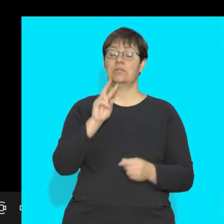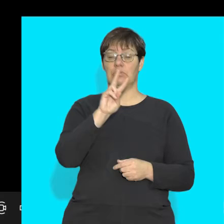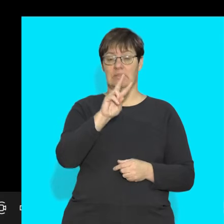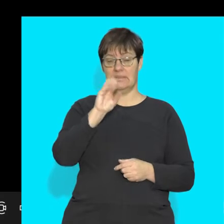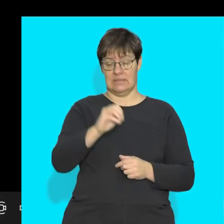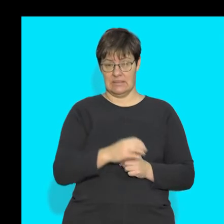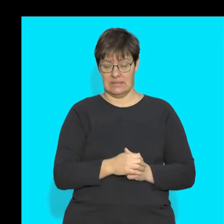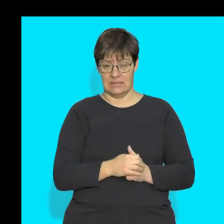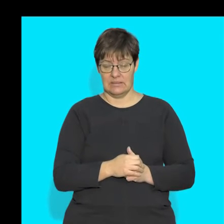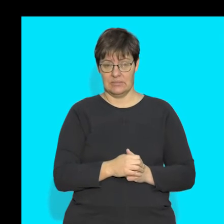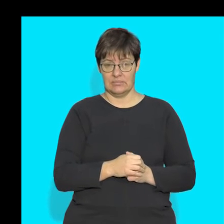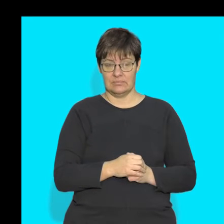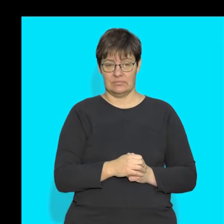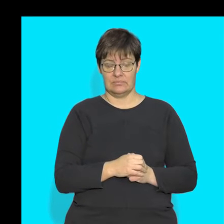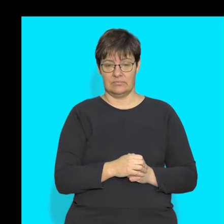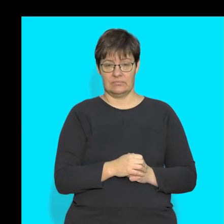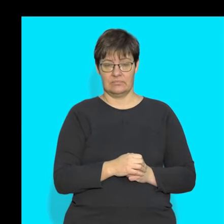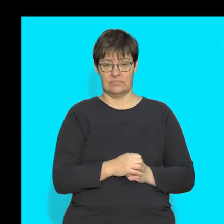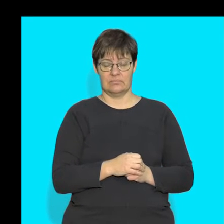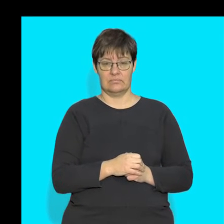get 20.